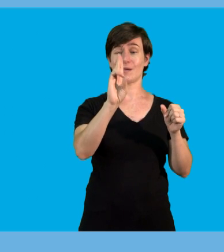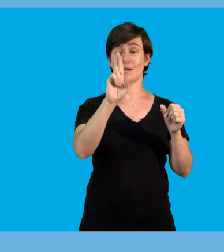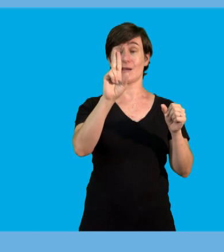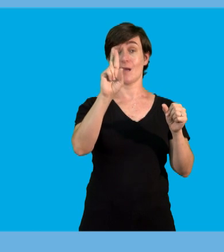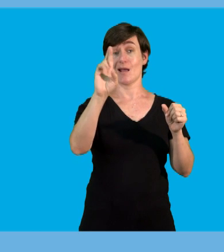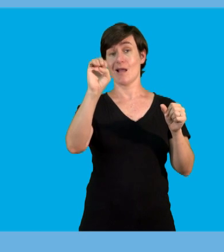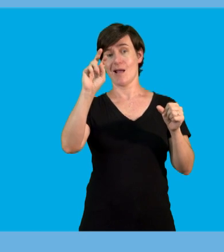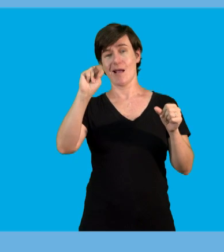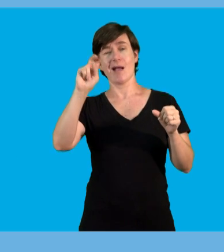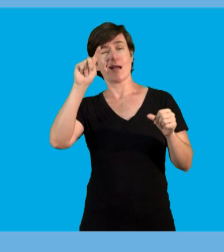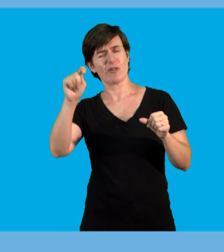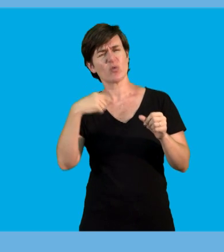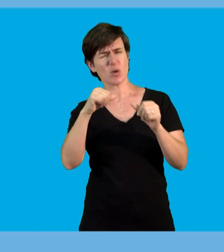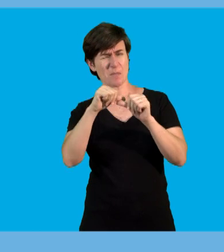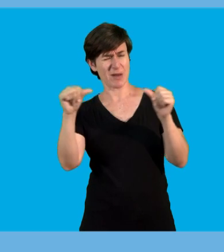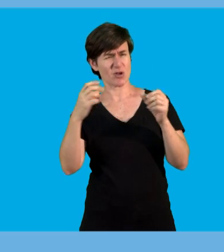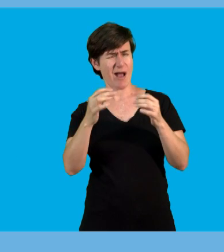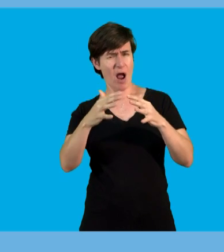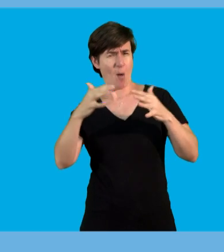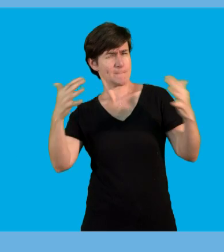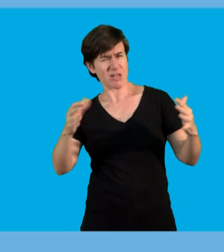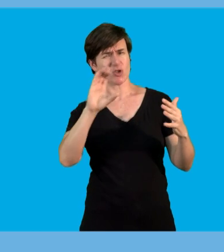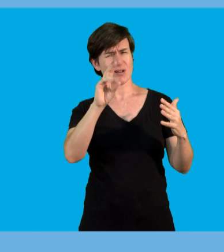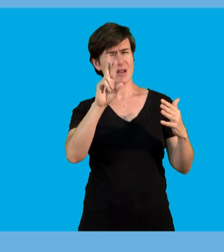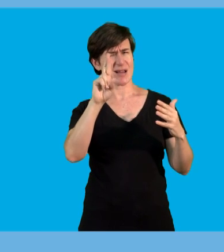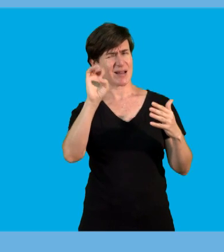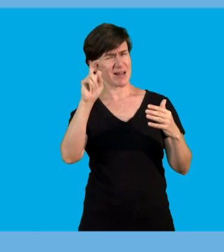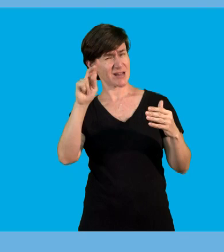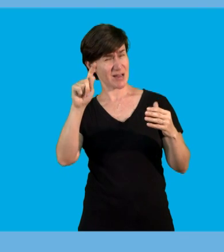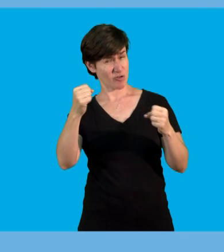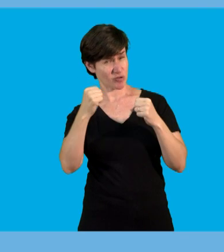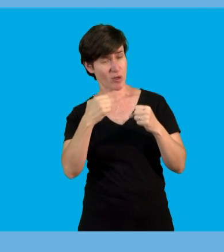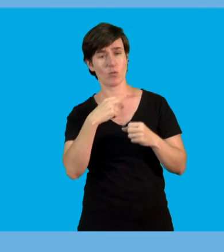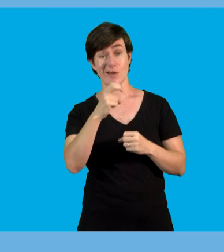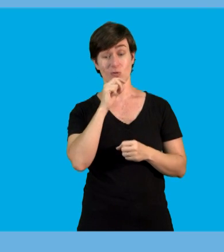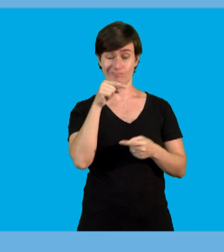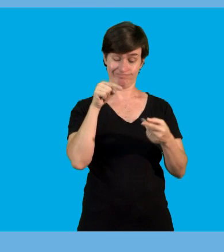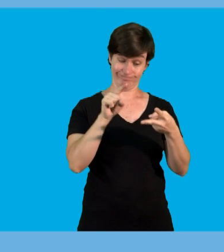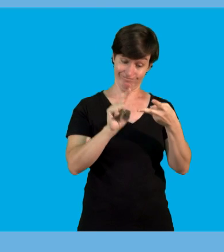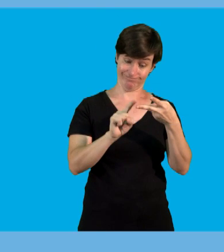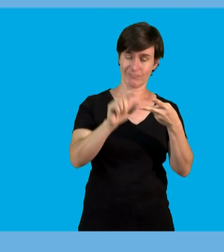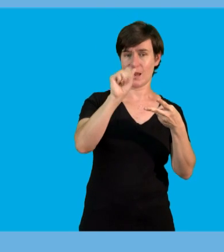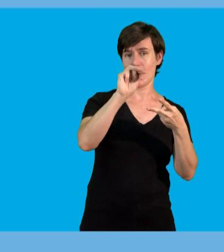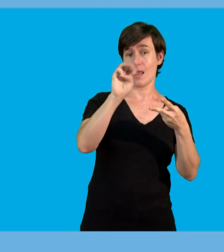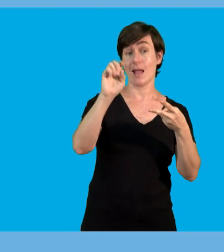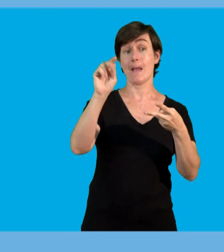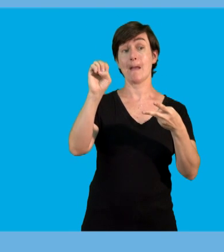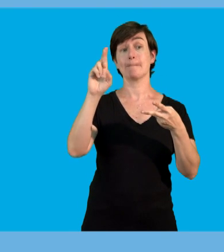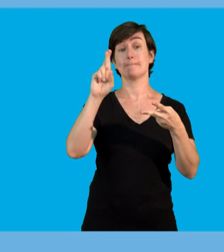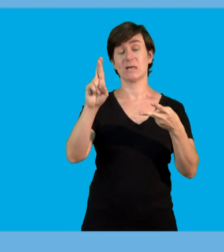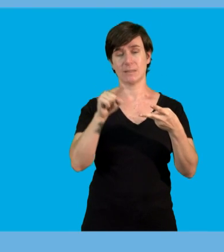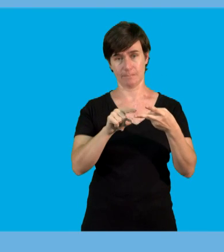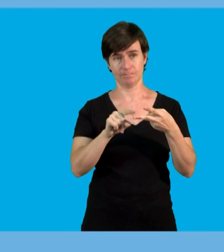the circuit. So when you want to measure how much current strength you have in a particular circuit, you need to use this device. And remember that